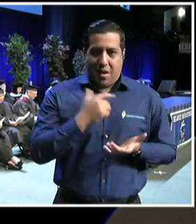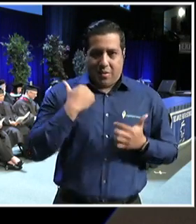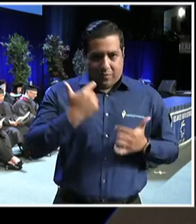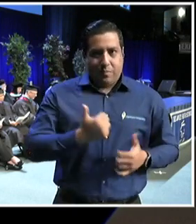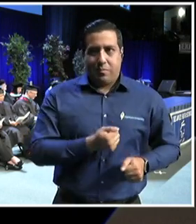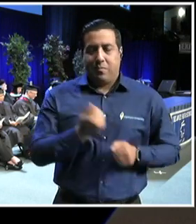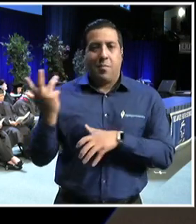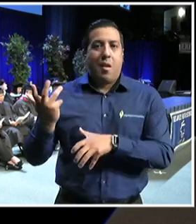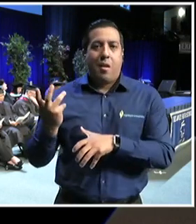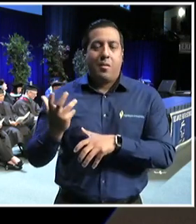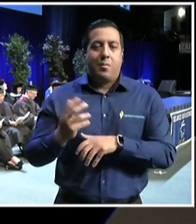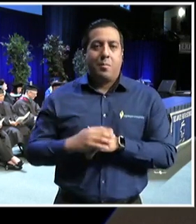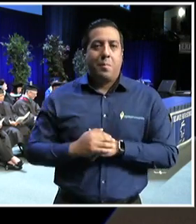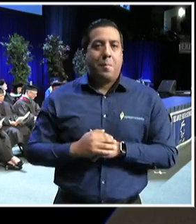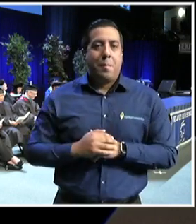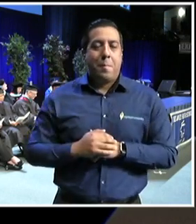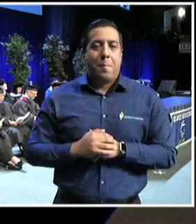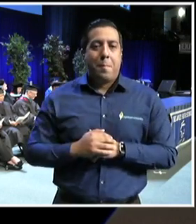anymore,